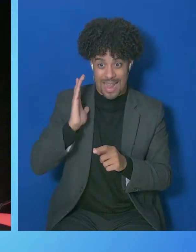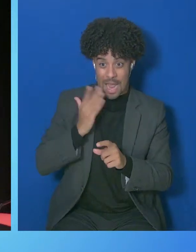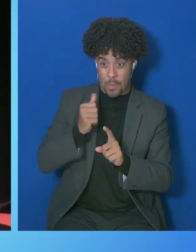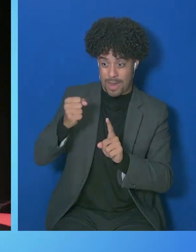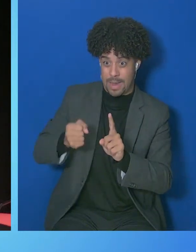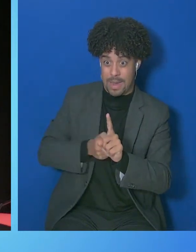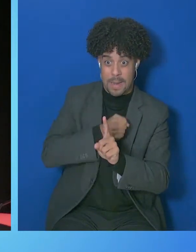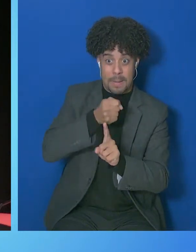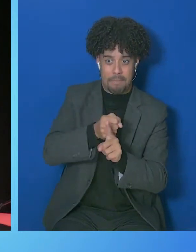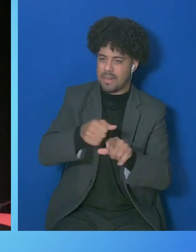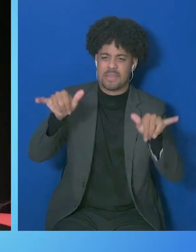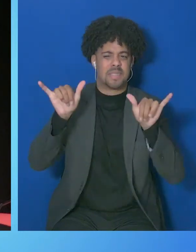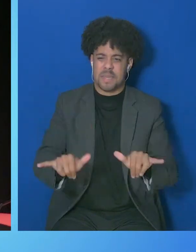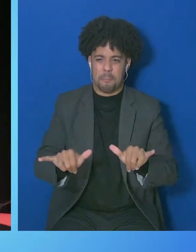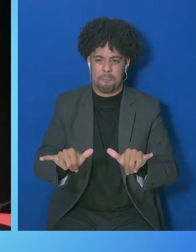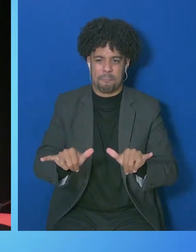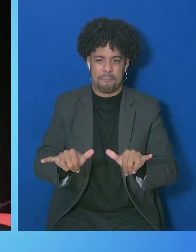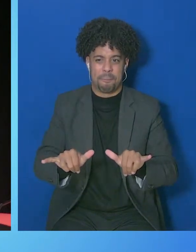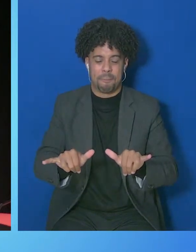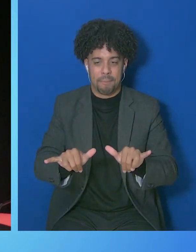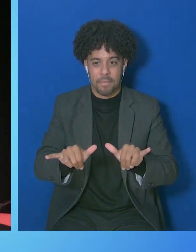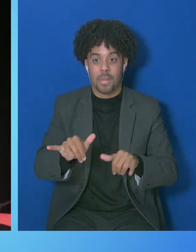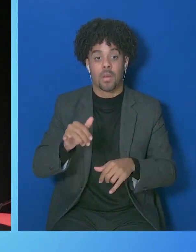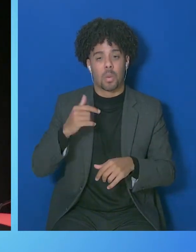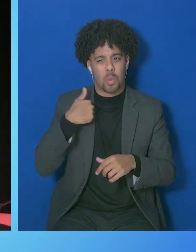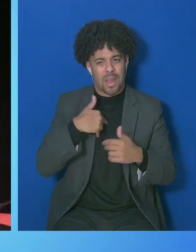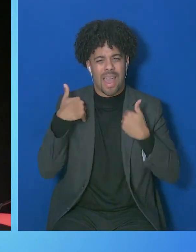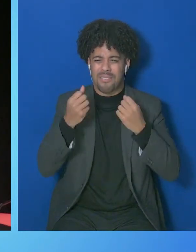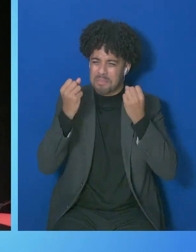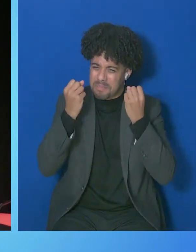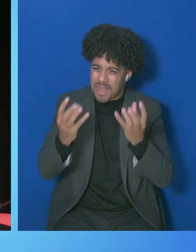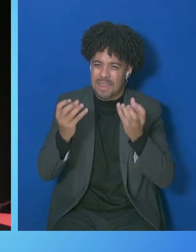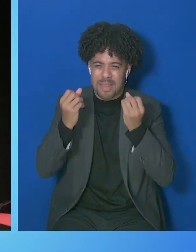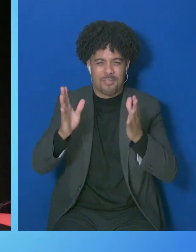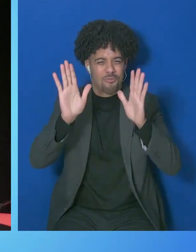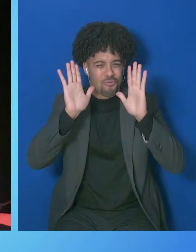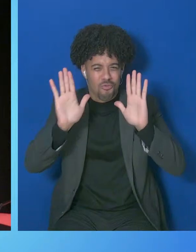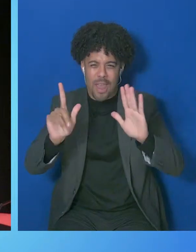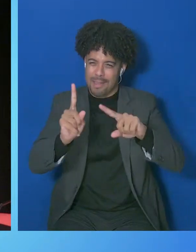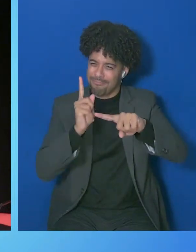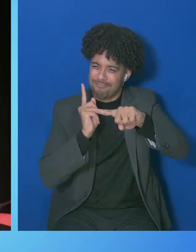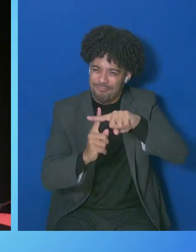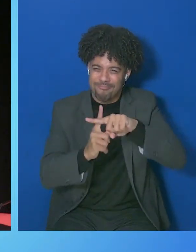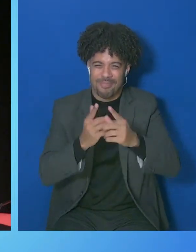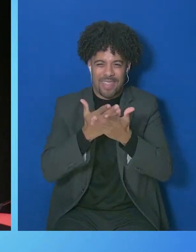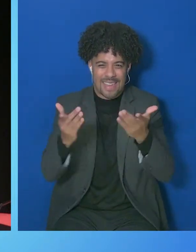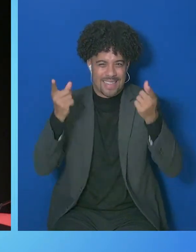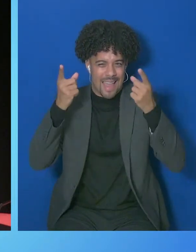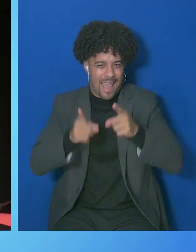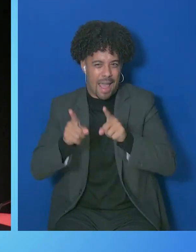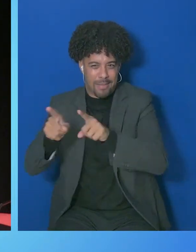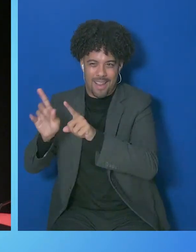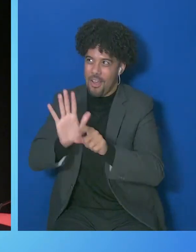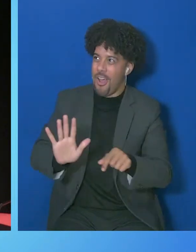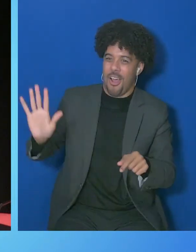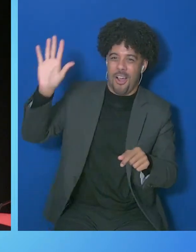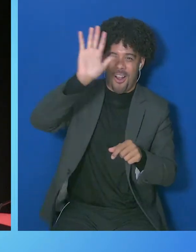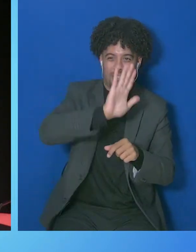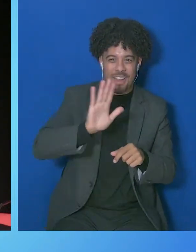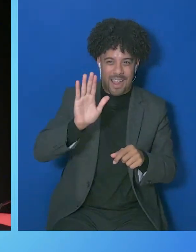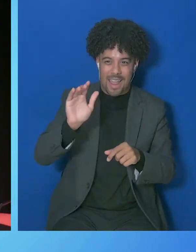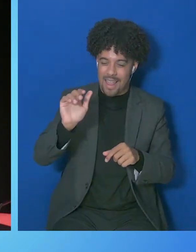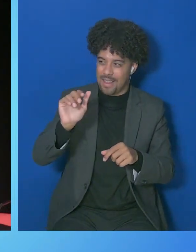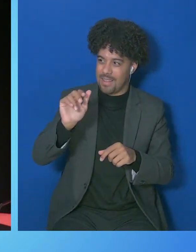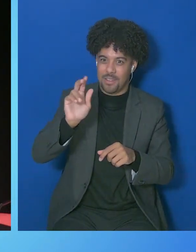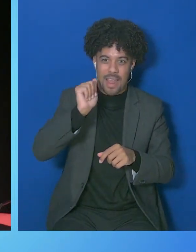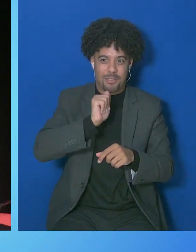We have a lot of great things happening across the state, and we do employ phenomenal staff who could easily work somewhere else, but